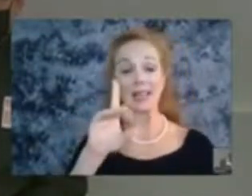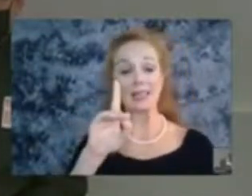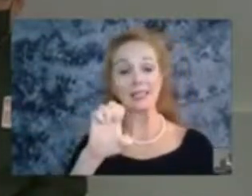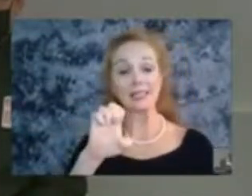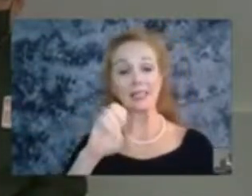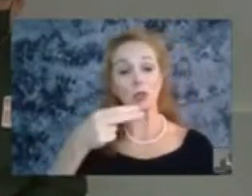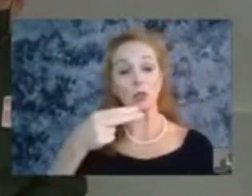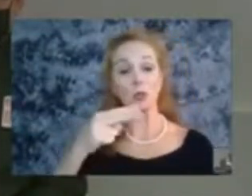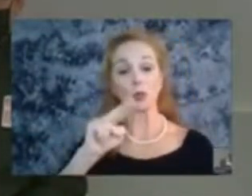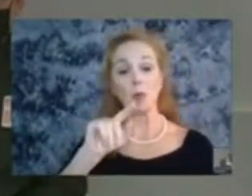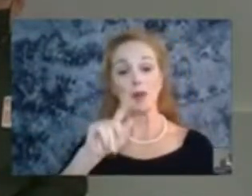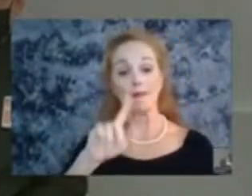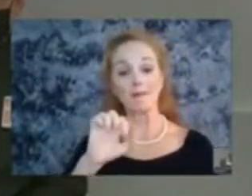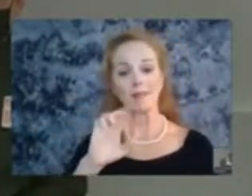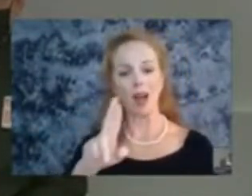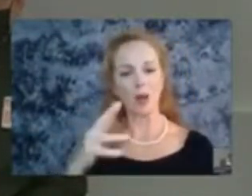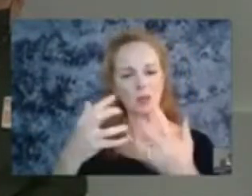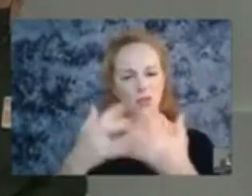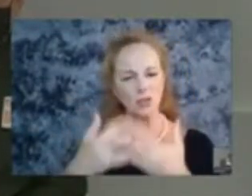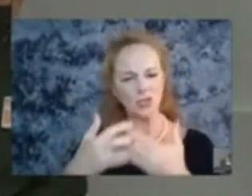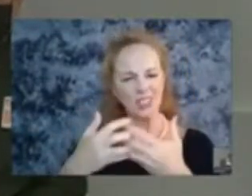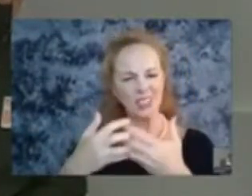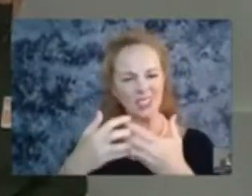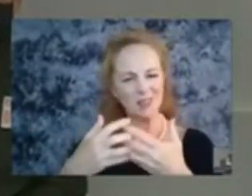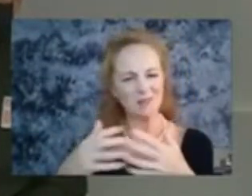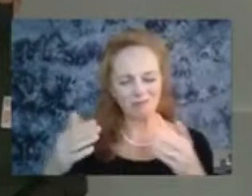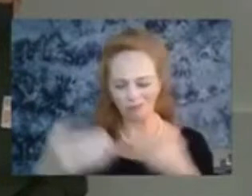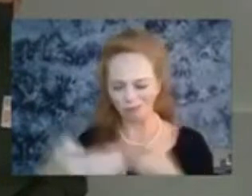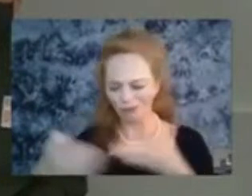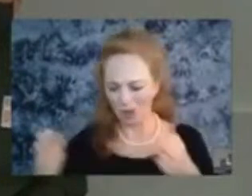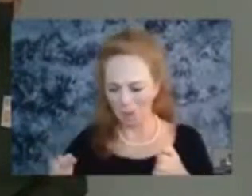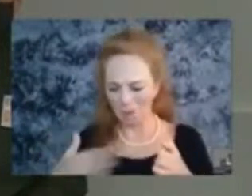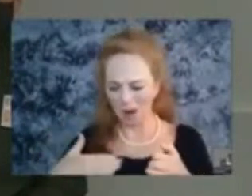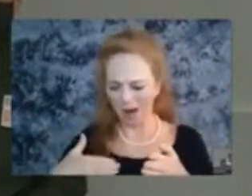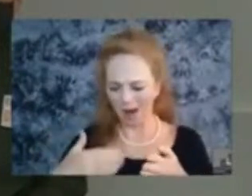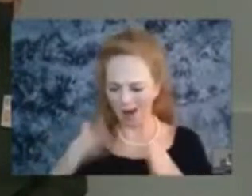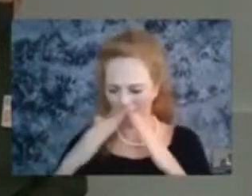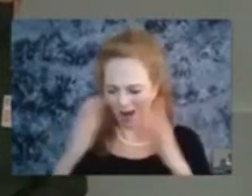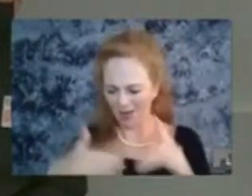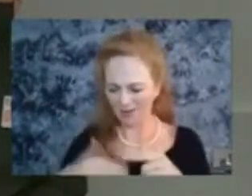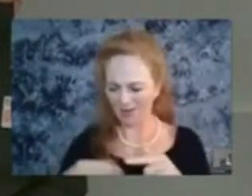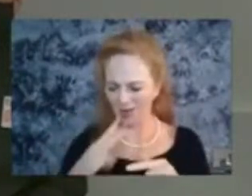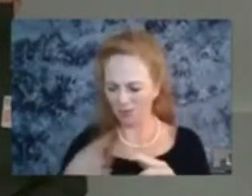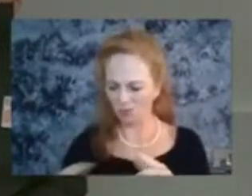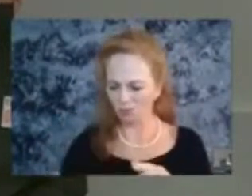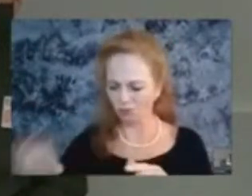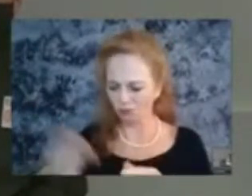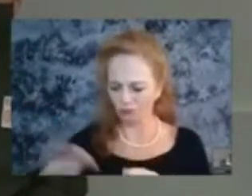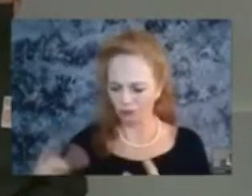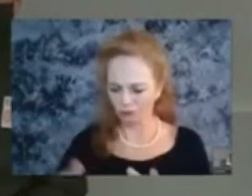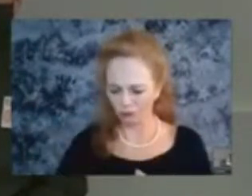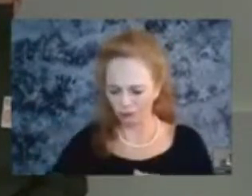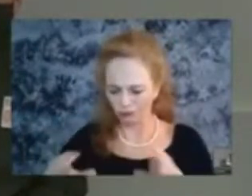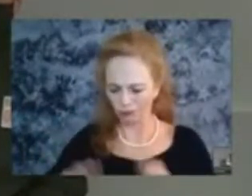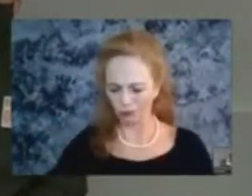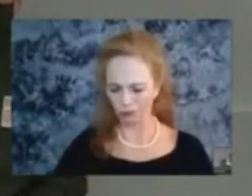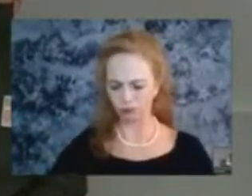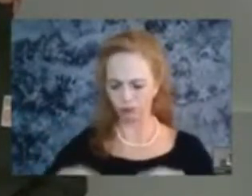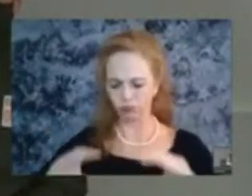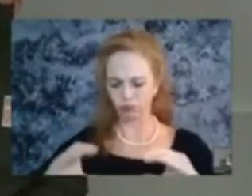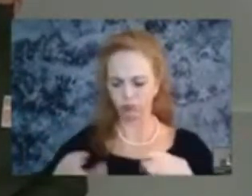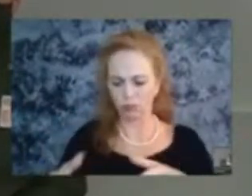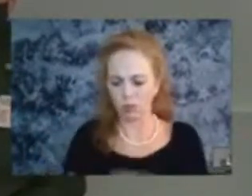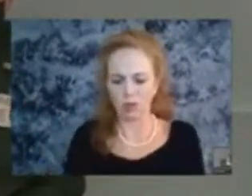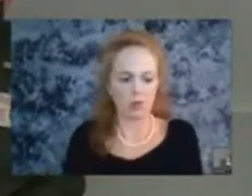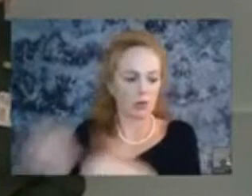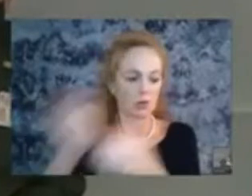humidity issues, I had to empty this little bucket out of it a couple times, like once a day. Are we asking our teachers to do that, or is there a janitor